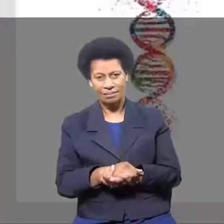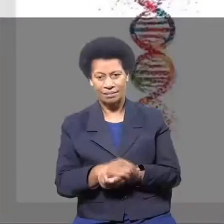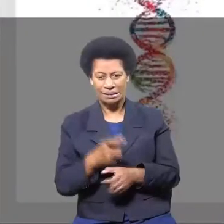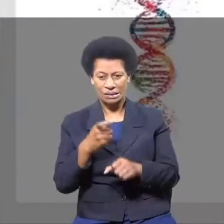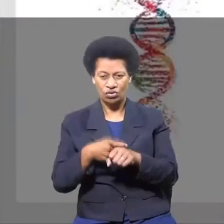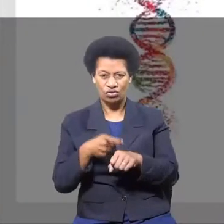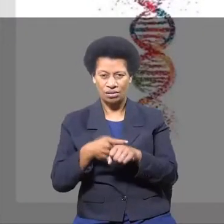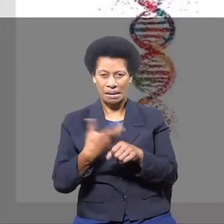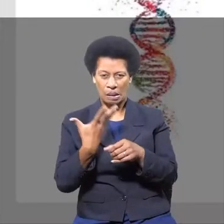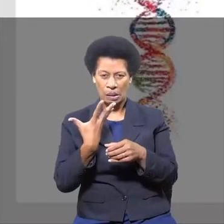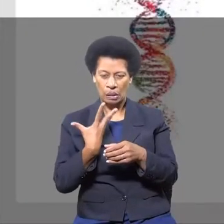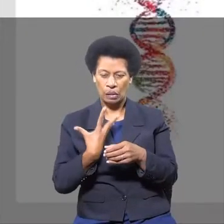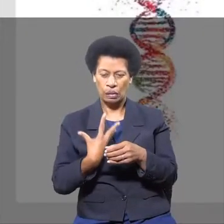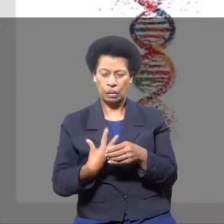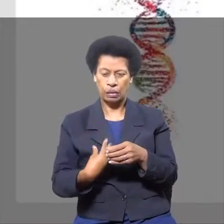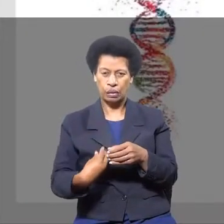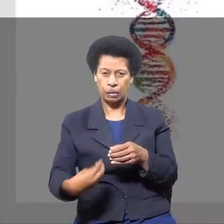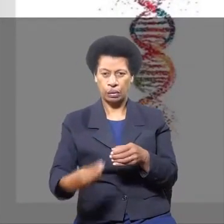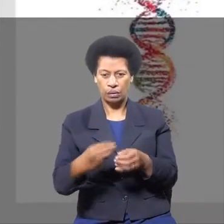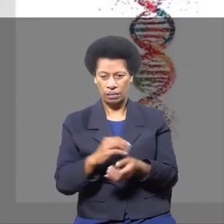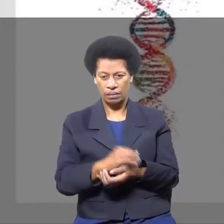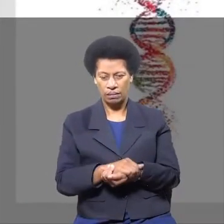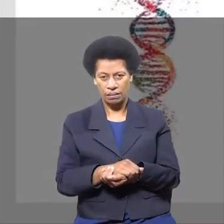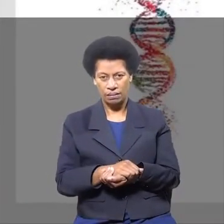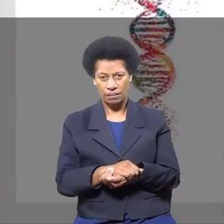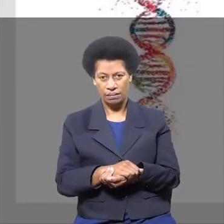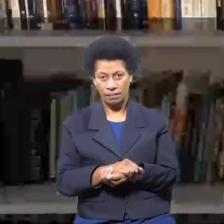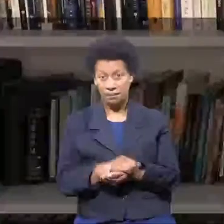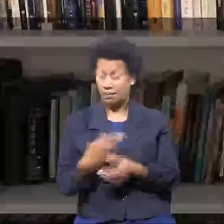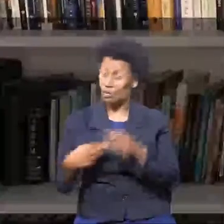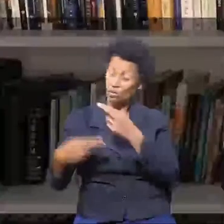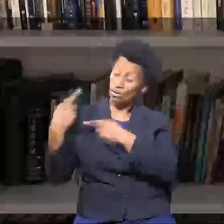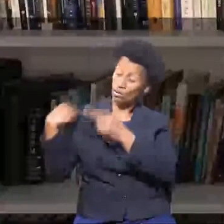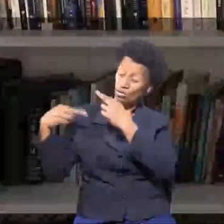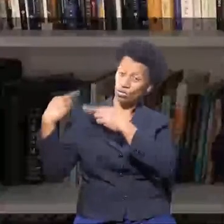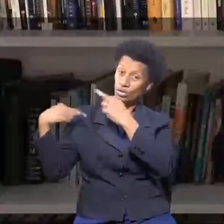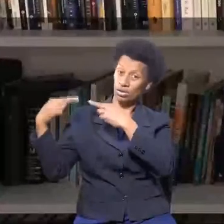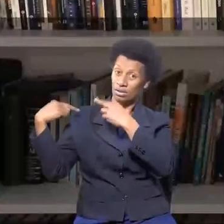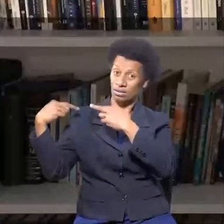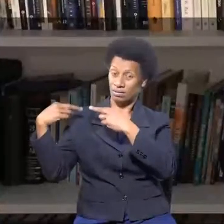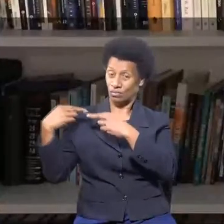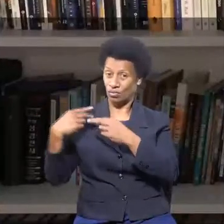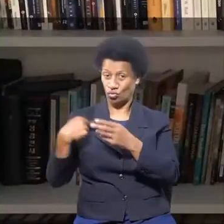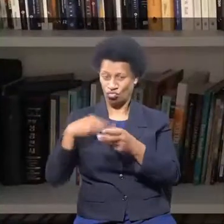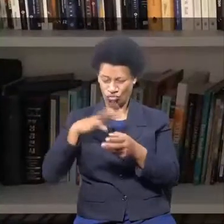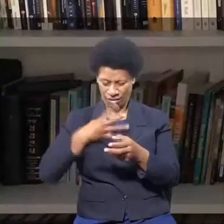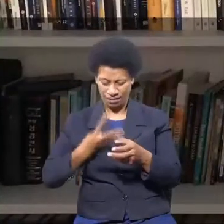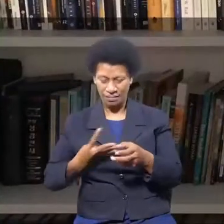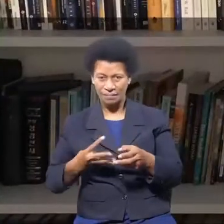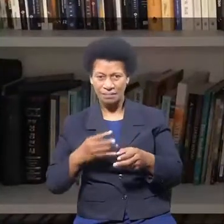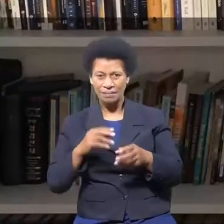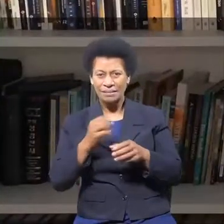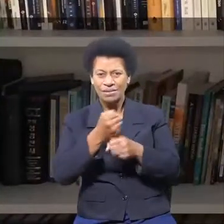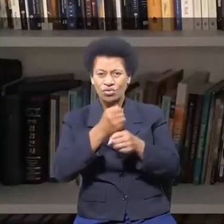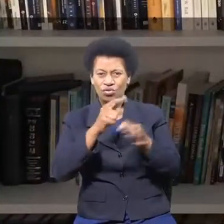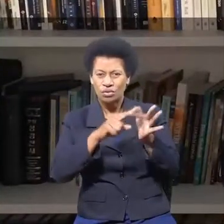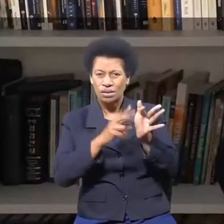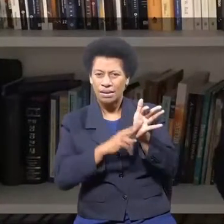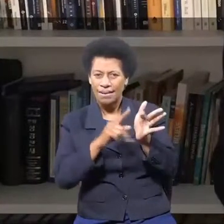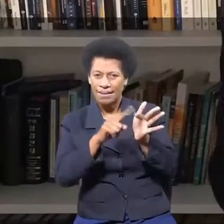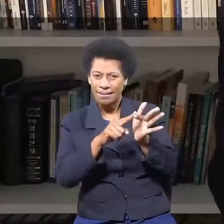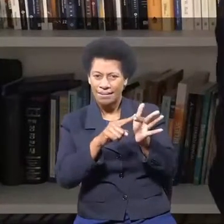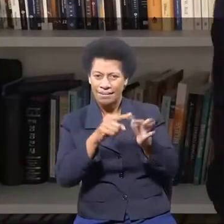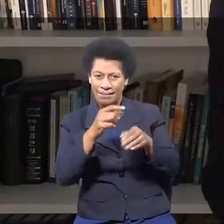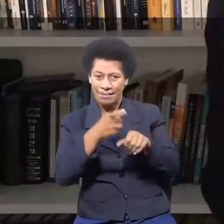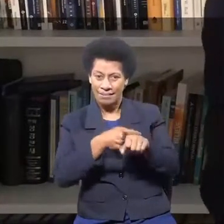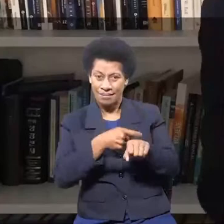It's like our genes are rusting away. And if we take this back through history, if we look back,